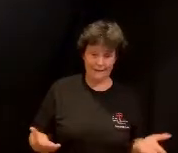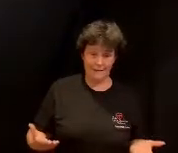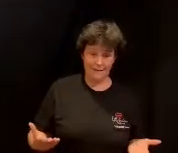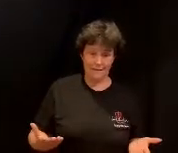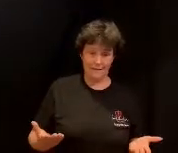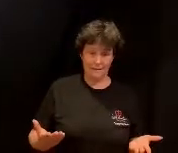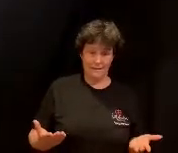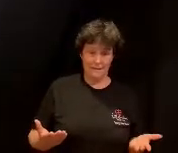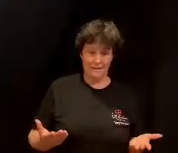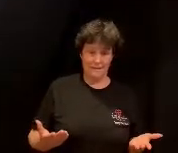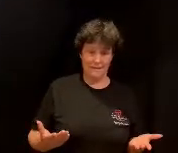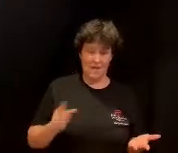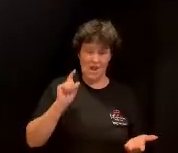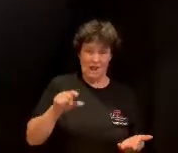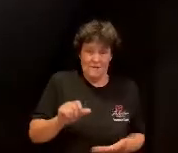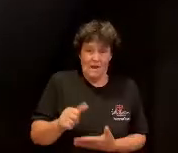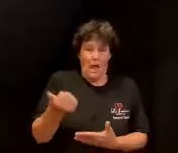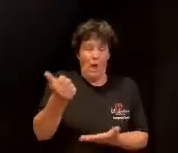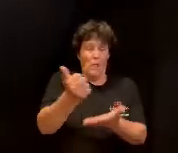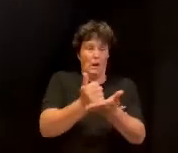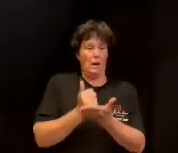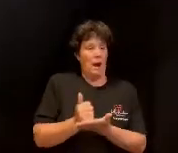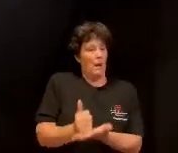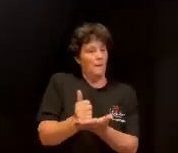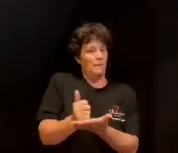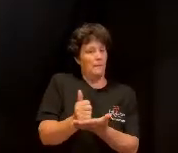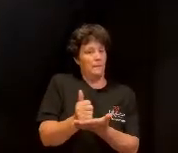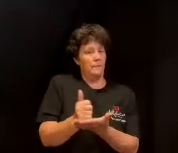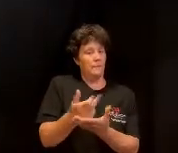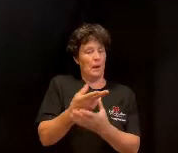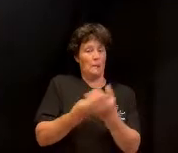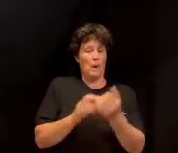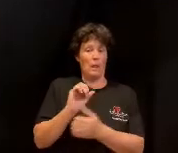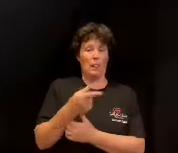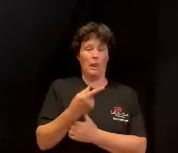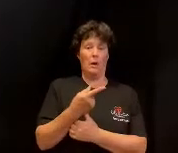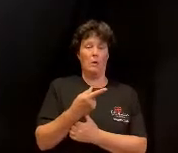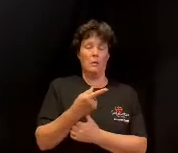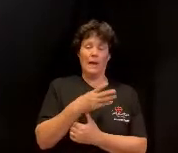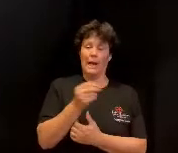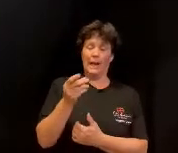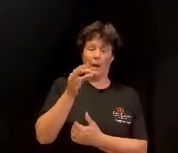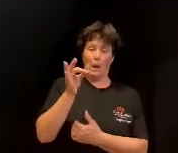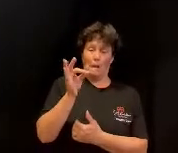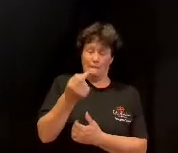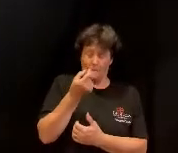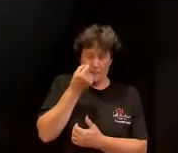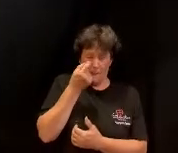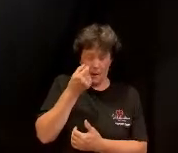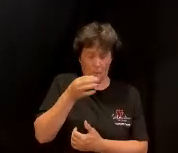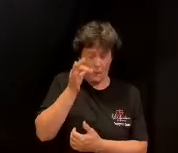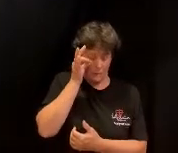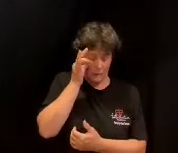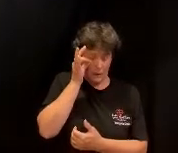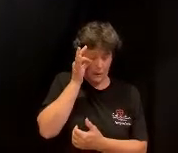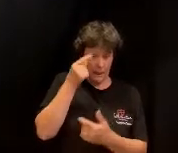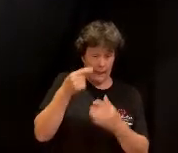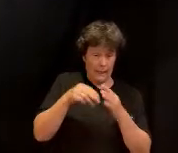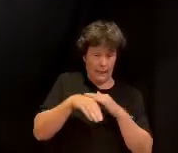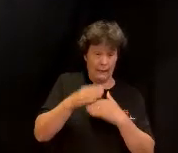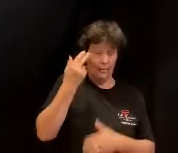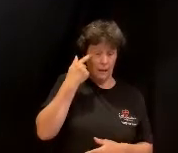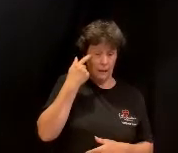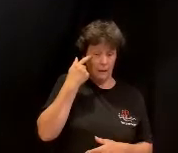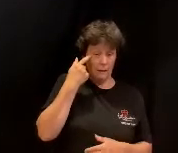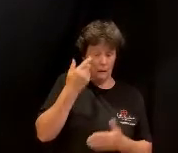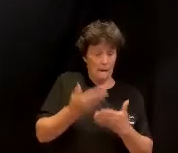You're not. Listen, this is both a log and a speck would take another person to help remove it. Listen. Before you